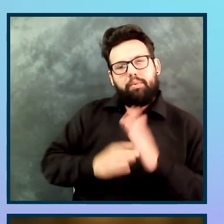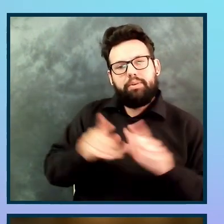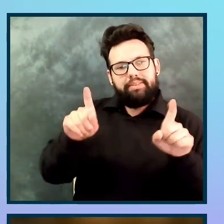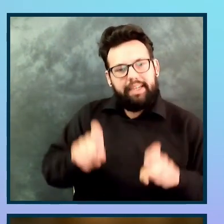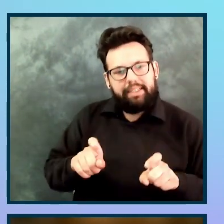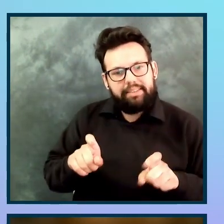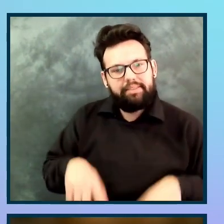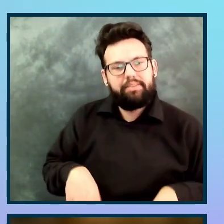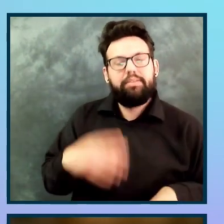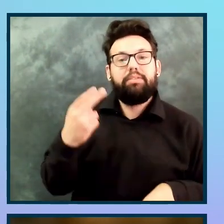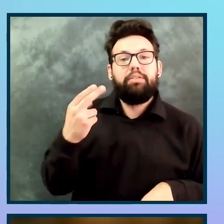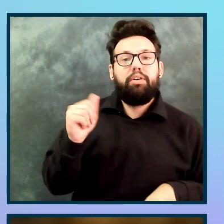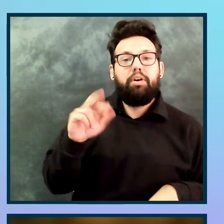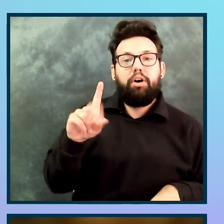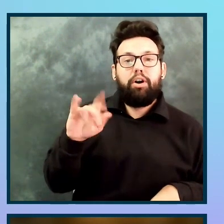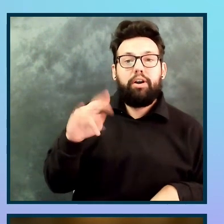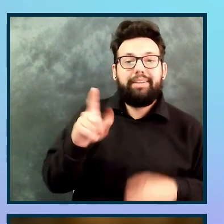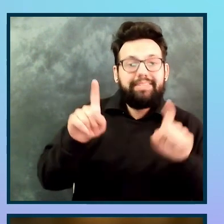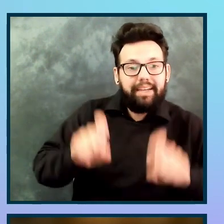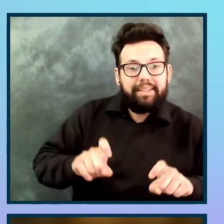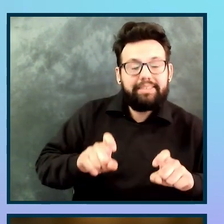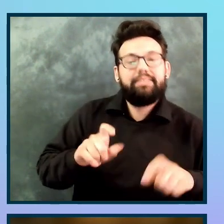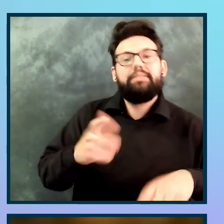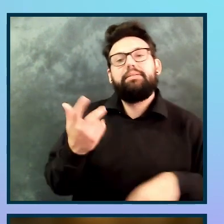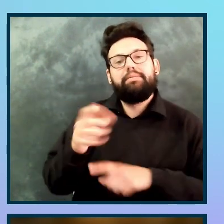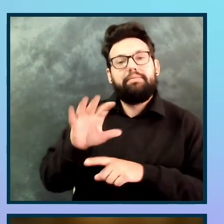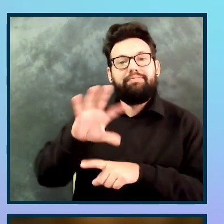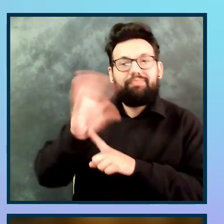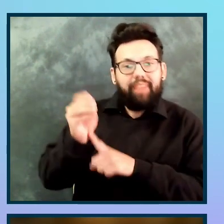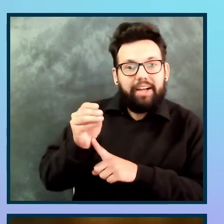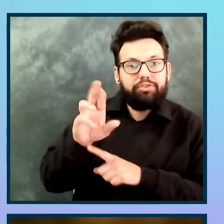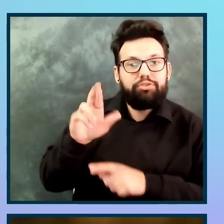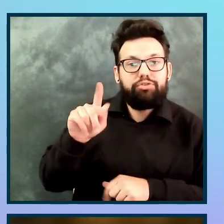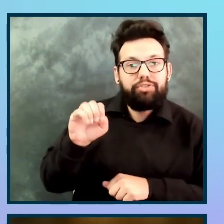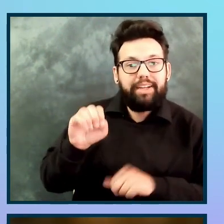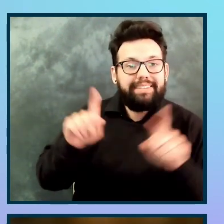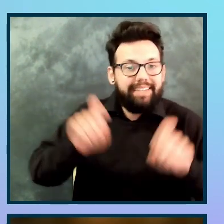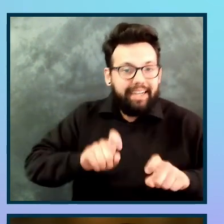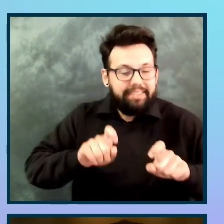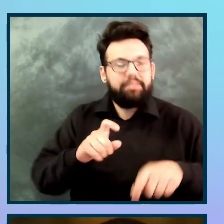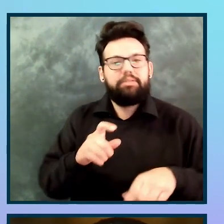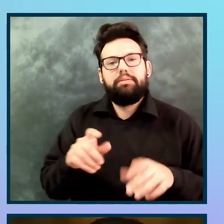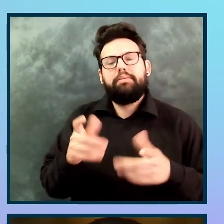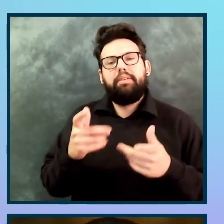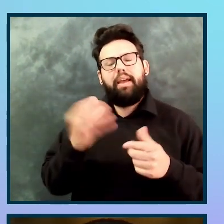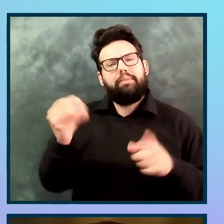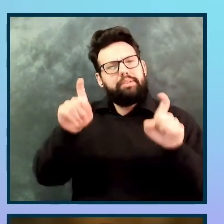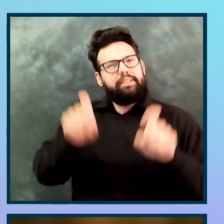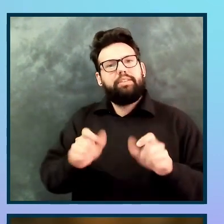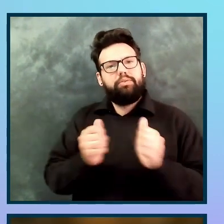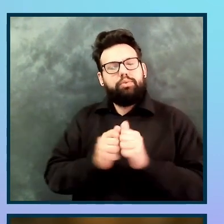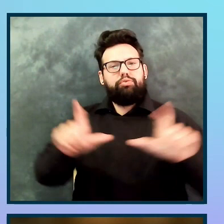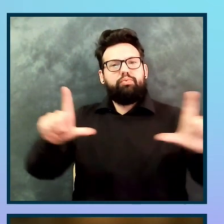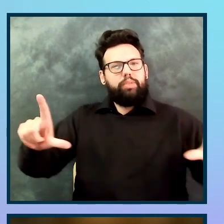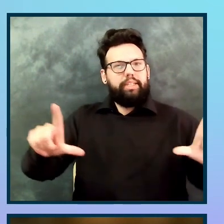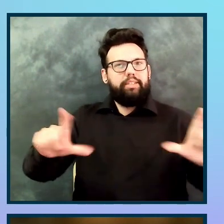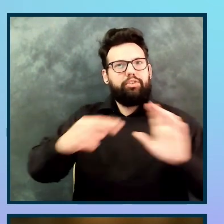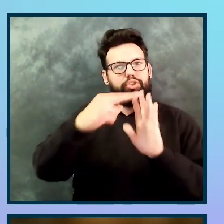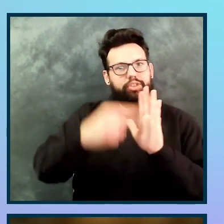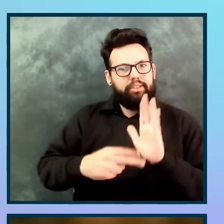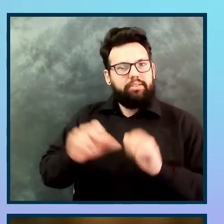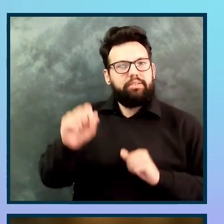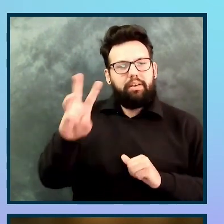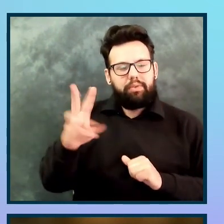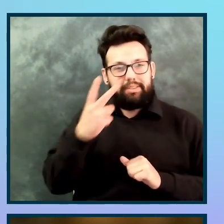going to make sure we test with a screen reader so that we can ensure that our website, for example, is screen reader